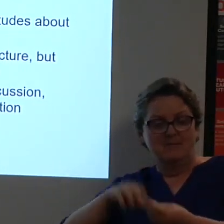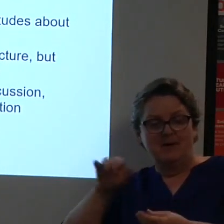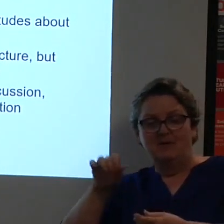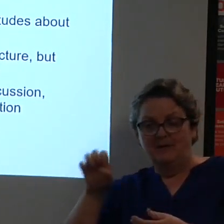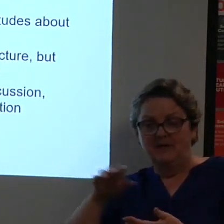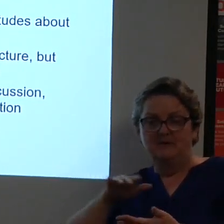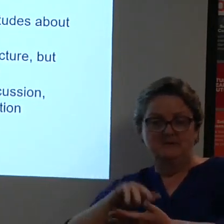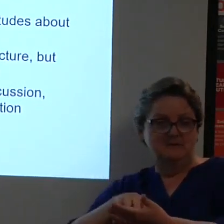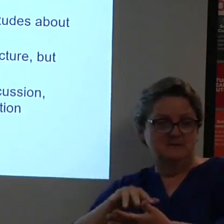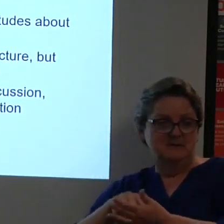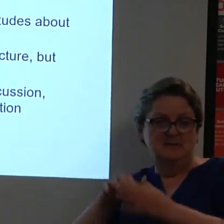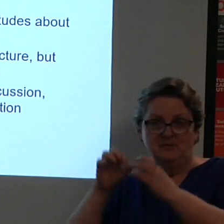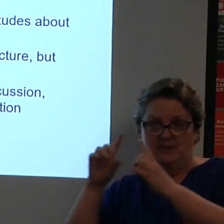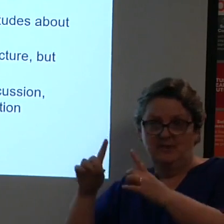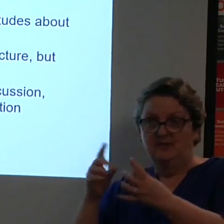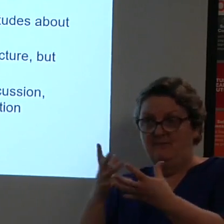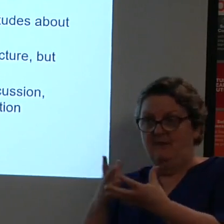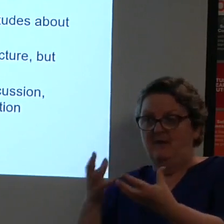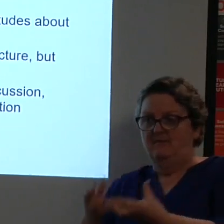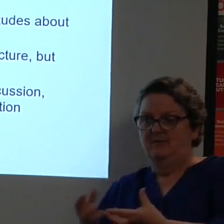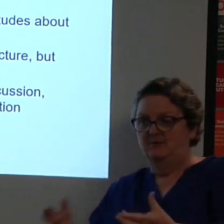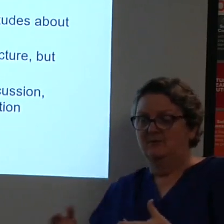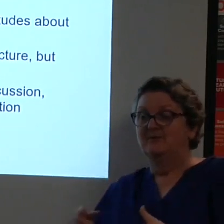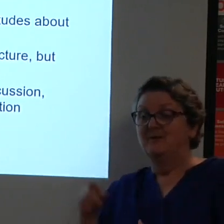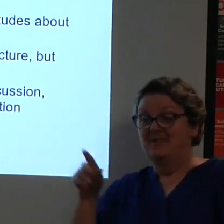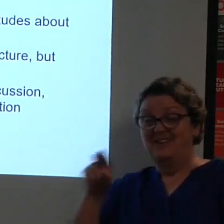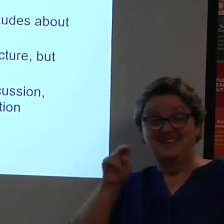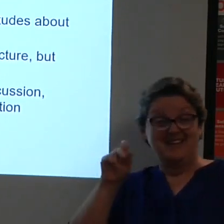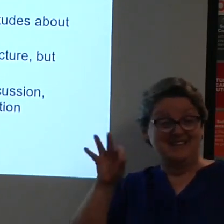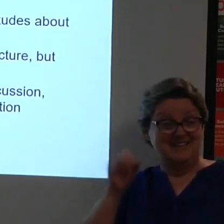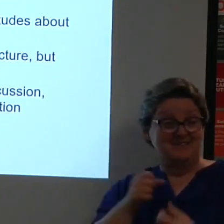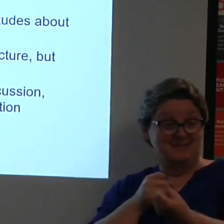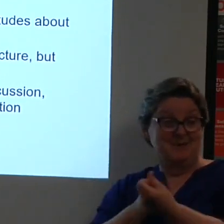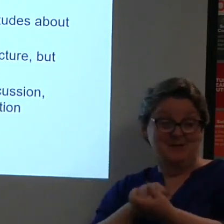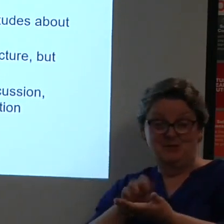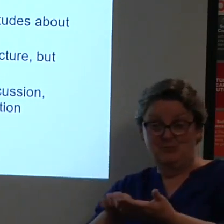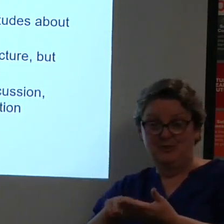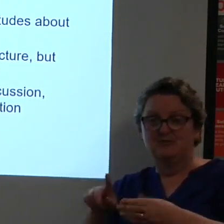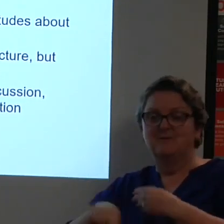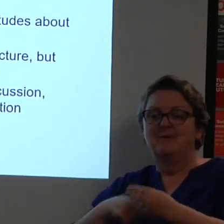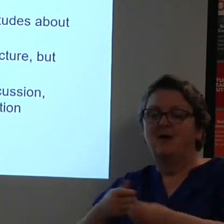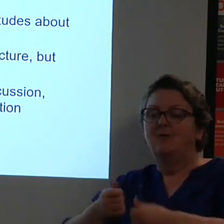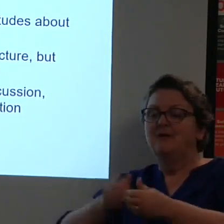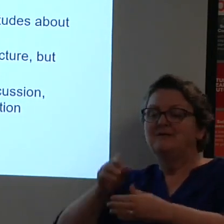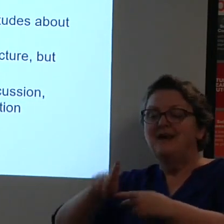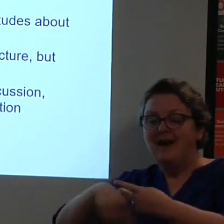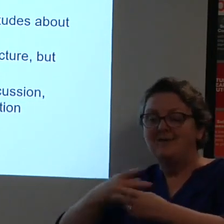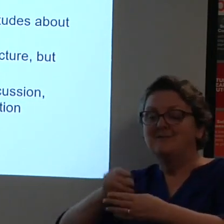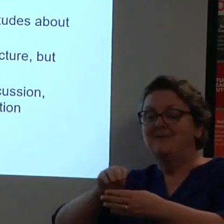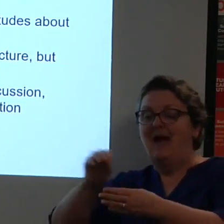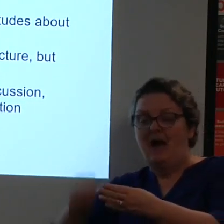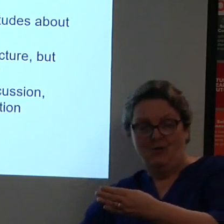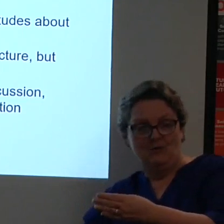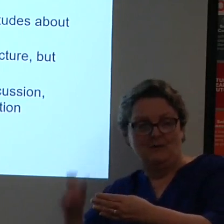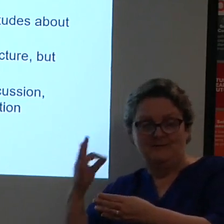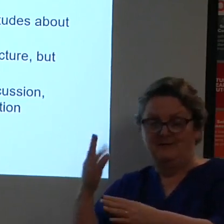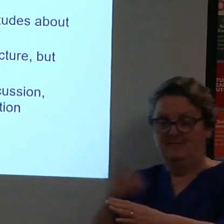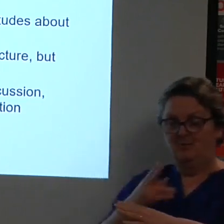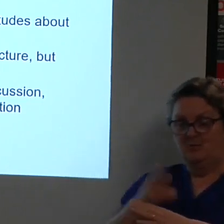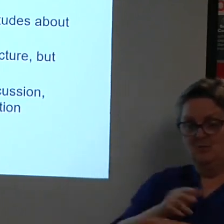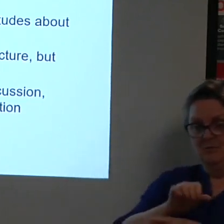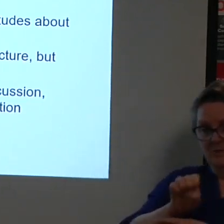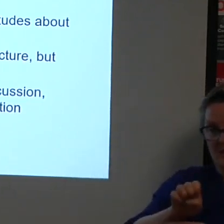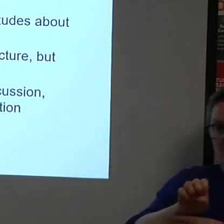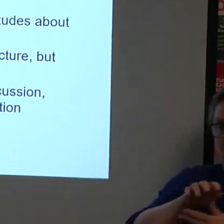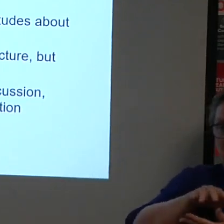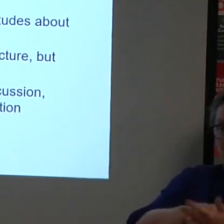resources that could be useful to you, but they've actually done NSF-sponsored research on what kinds of outcomes we get for using case study-based